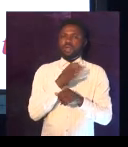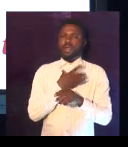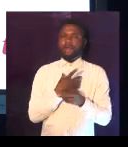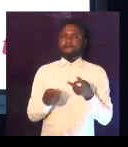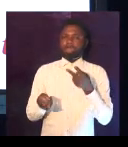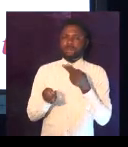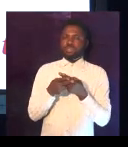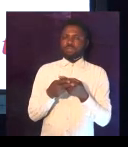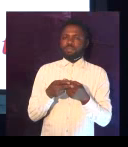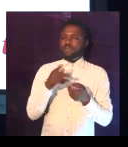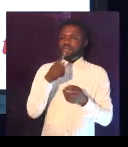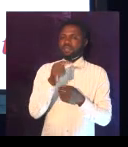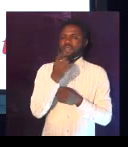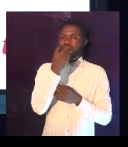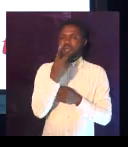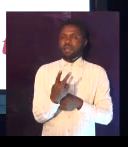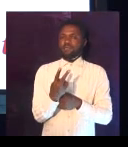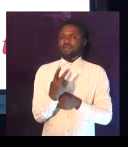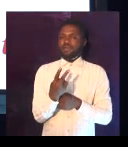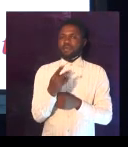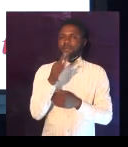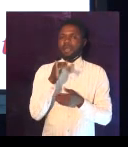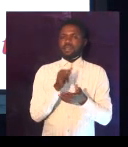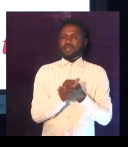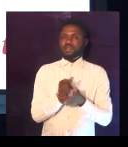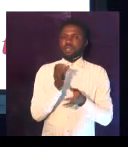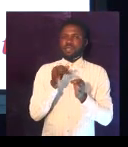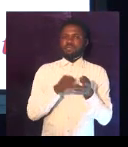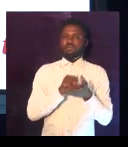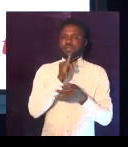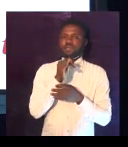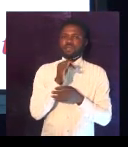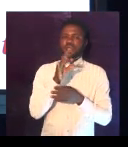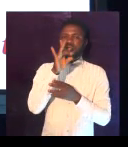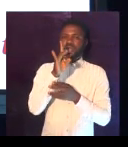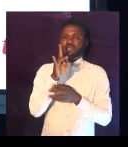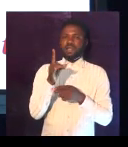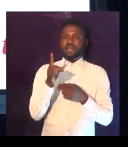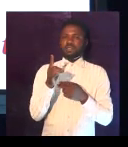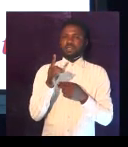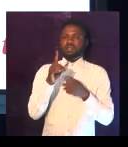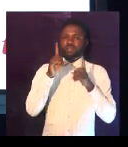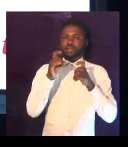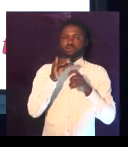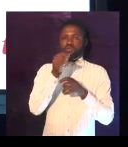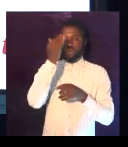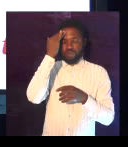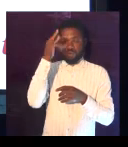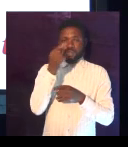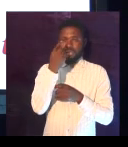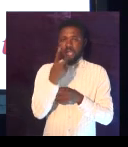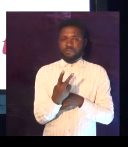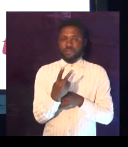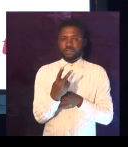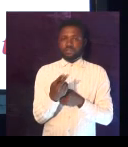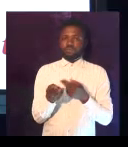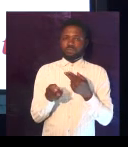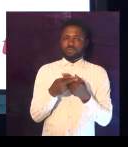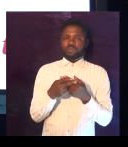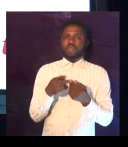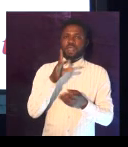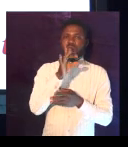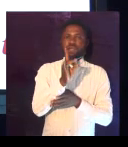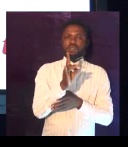and multiply the average by that. You will get the total. If it is 8 tests and you know the